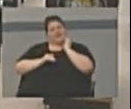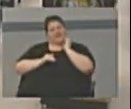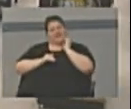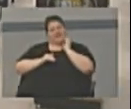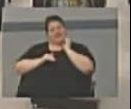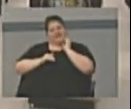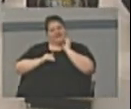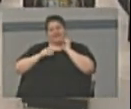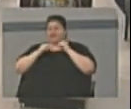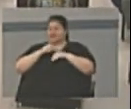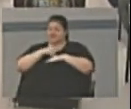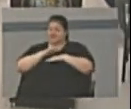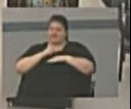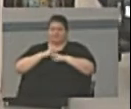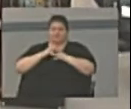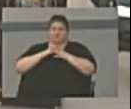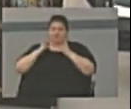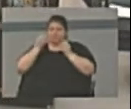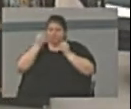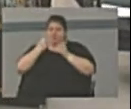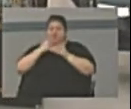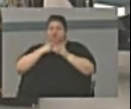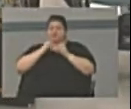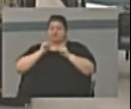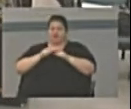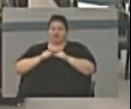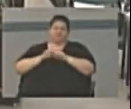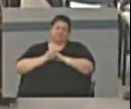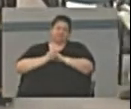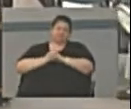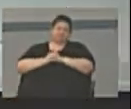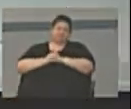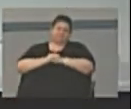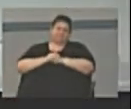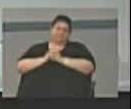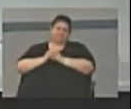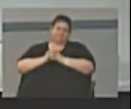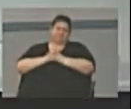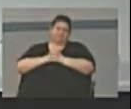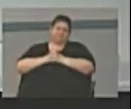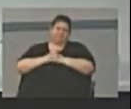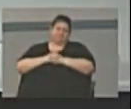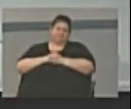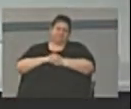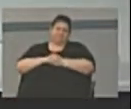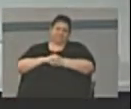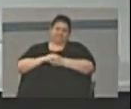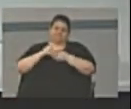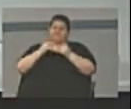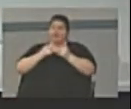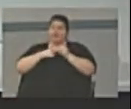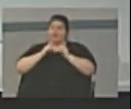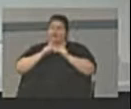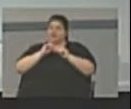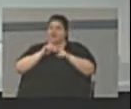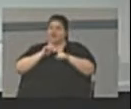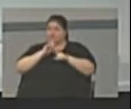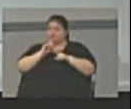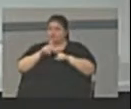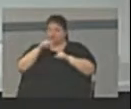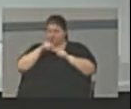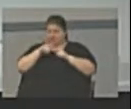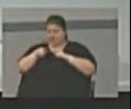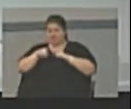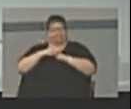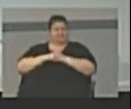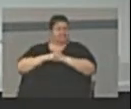everybody has an equal opportunity to get involved. And with that, I am more than happy to answer any questions you have and try to fly through that so